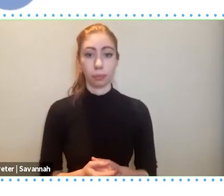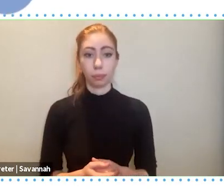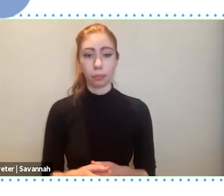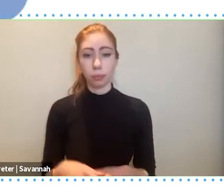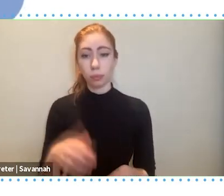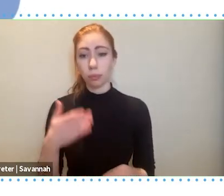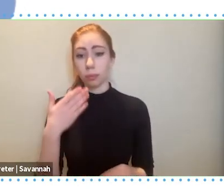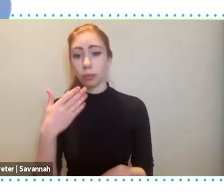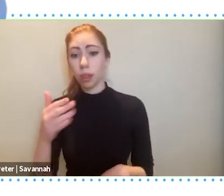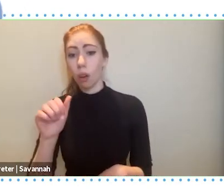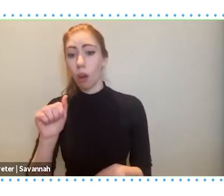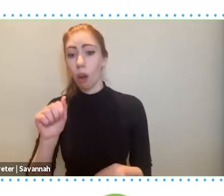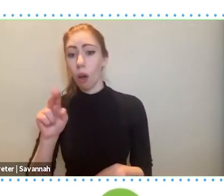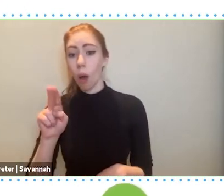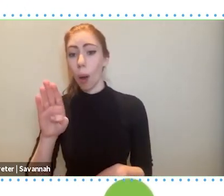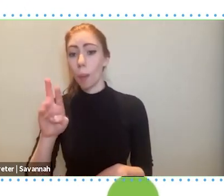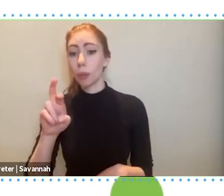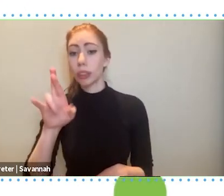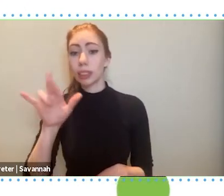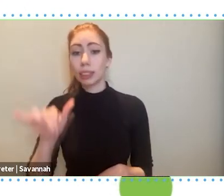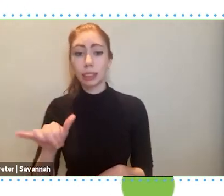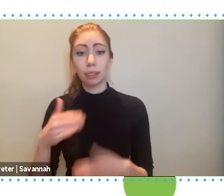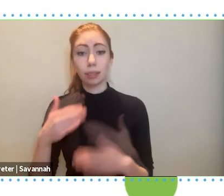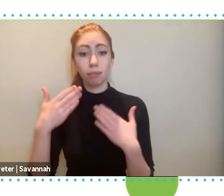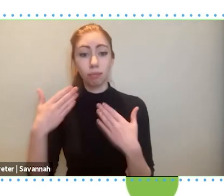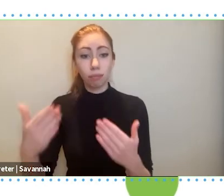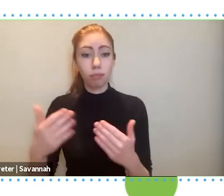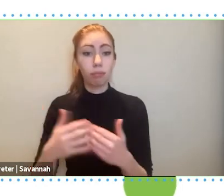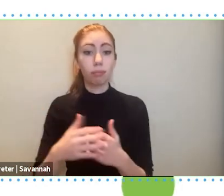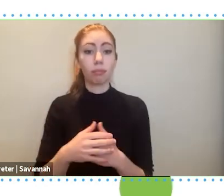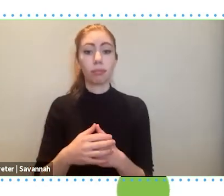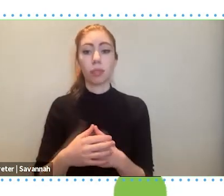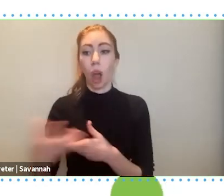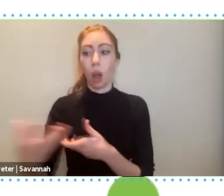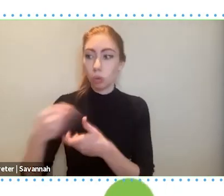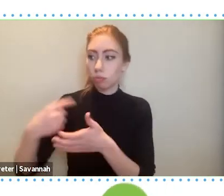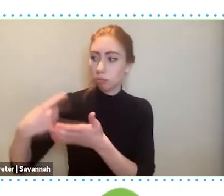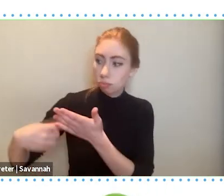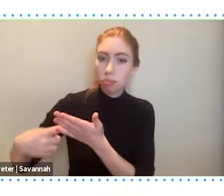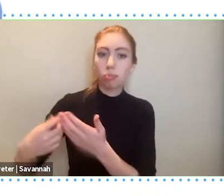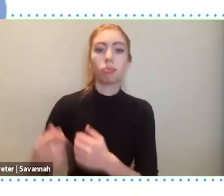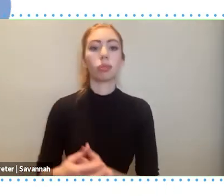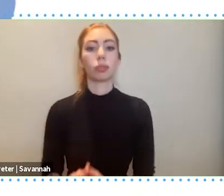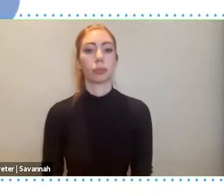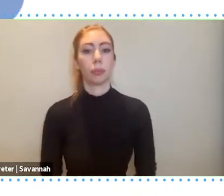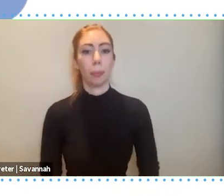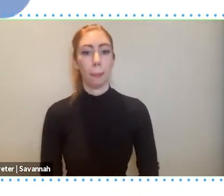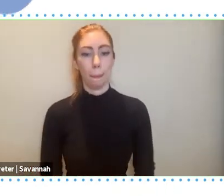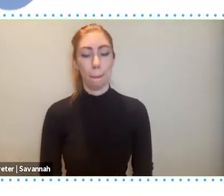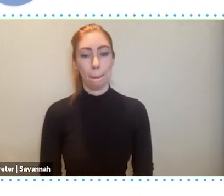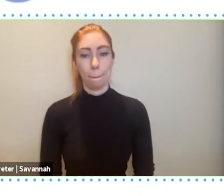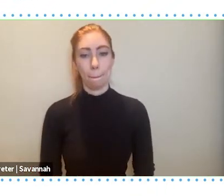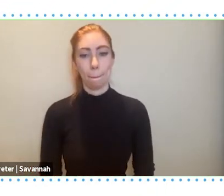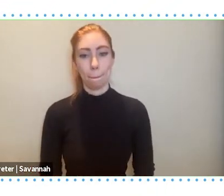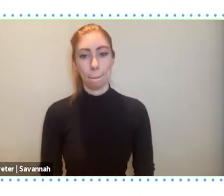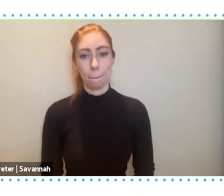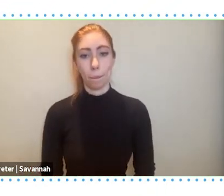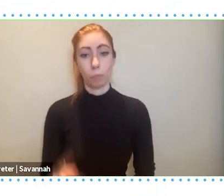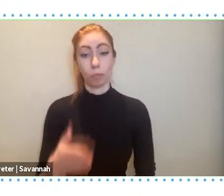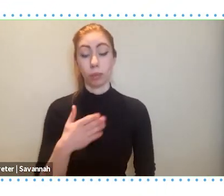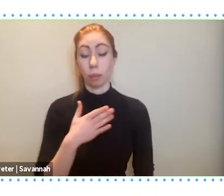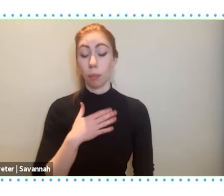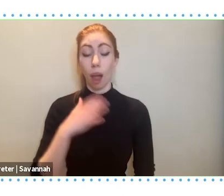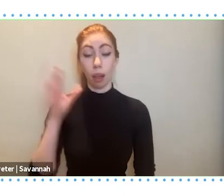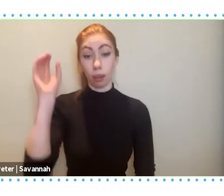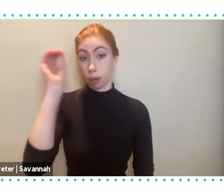these incredibly useful discussions within the sector. I really strongly believe it's going to help the arts in